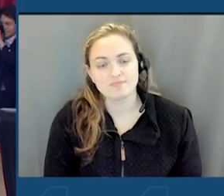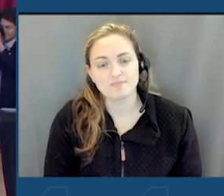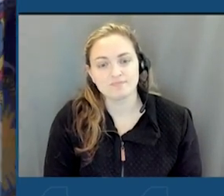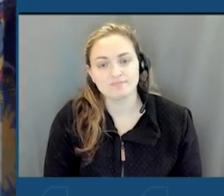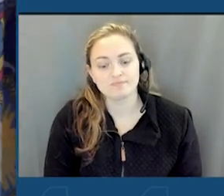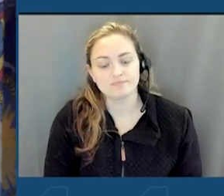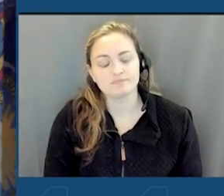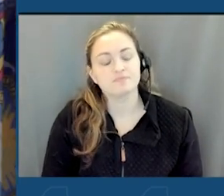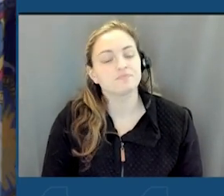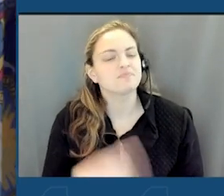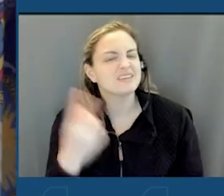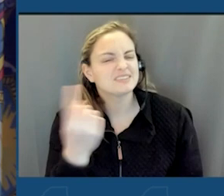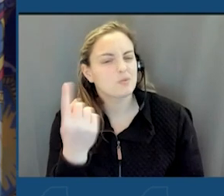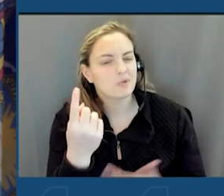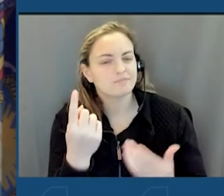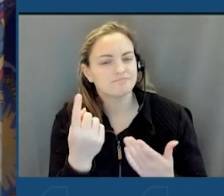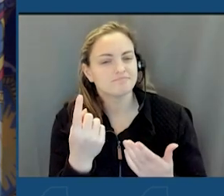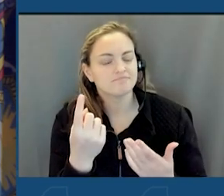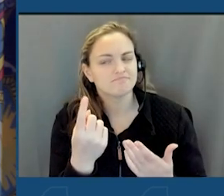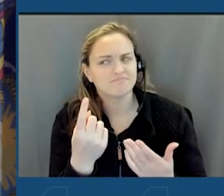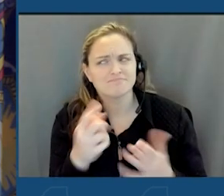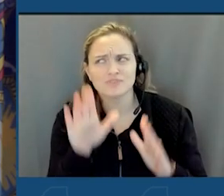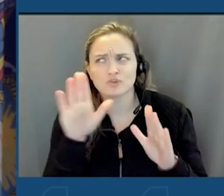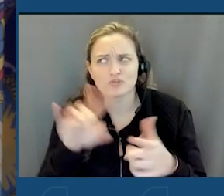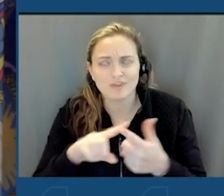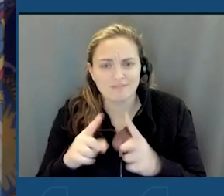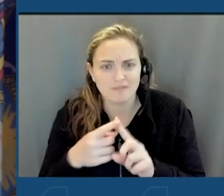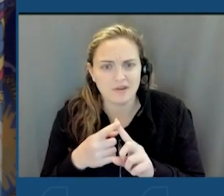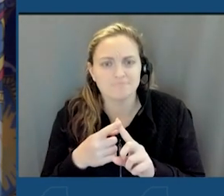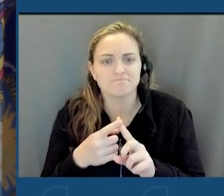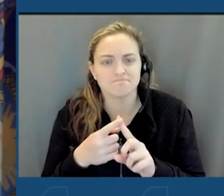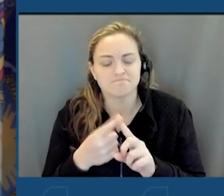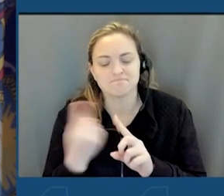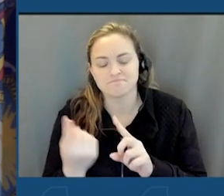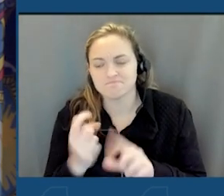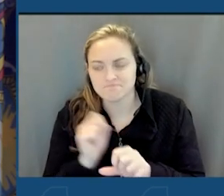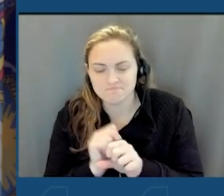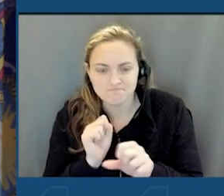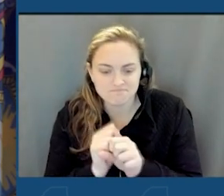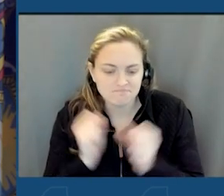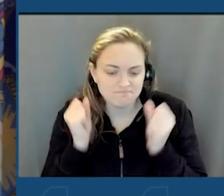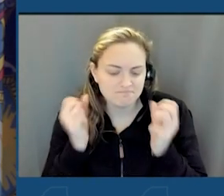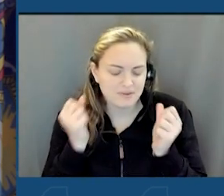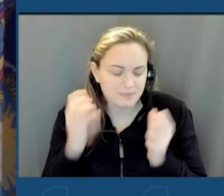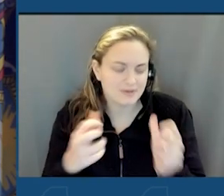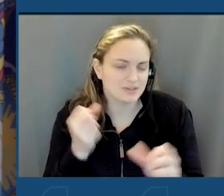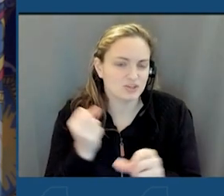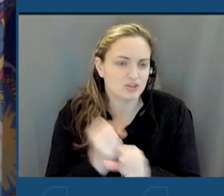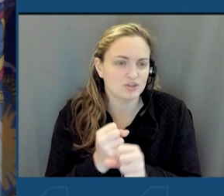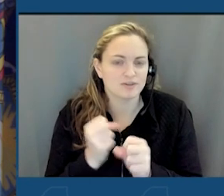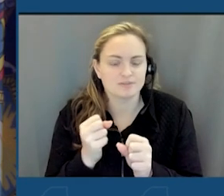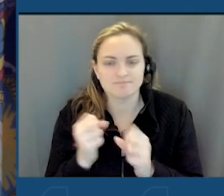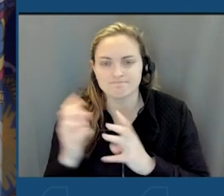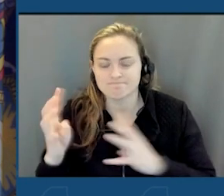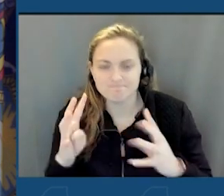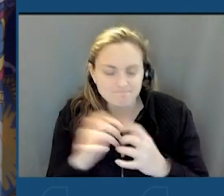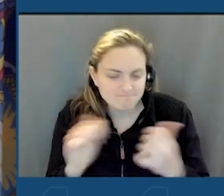And someone who is a great friend of mine, someone I've worked with for many, many years, battling everything